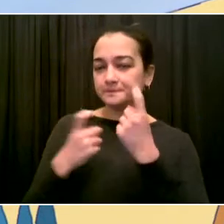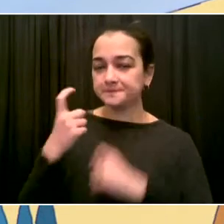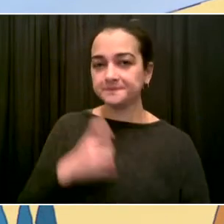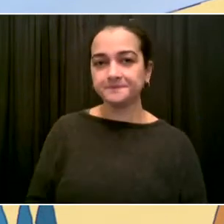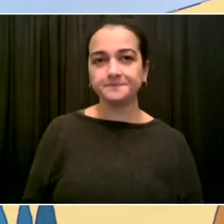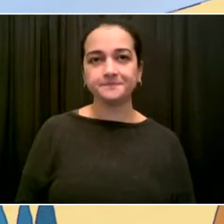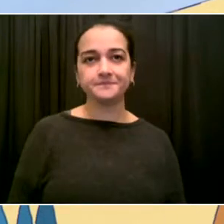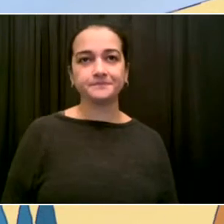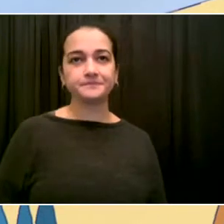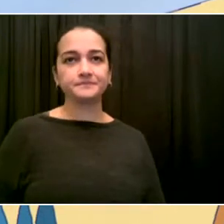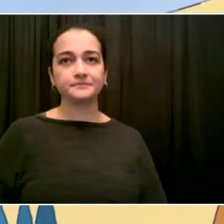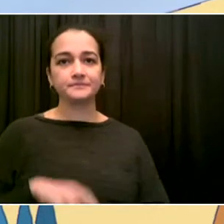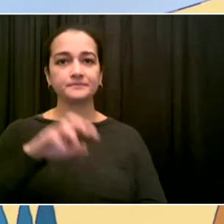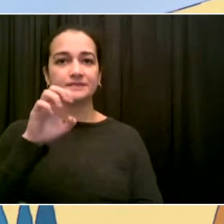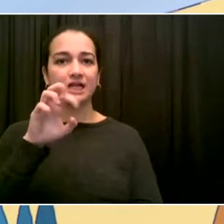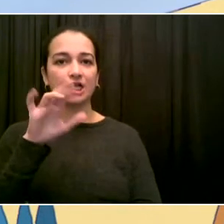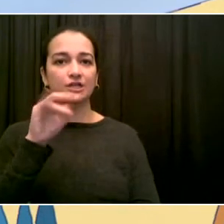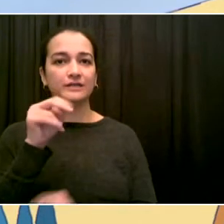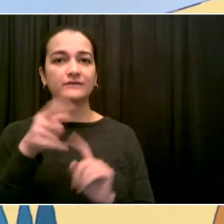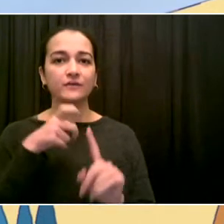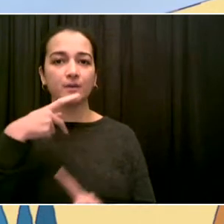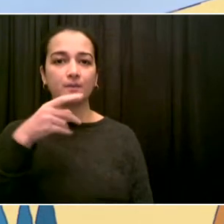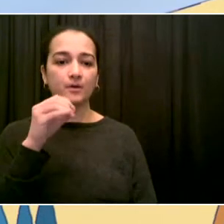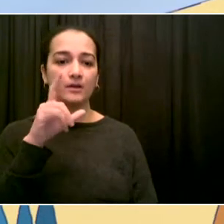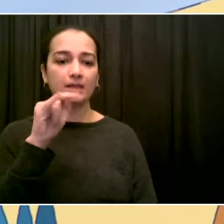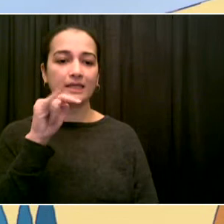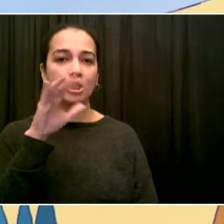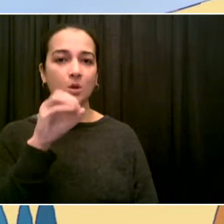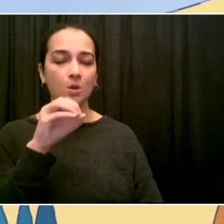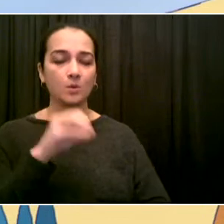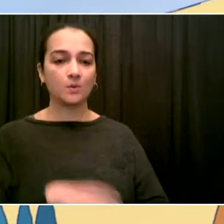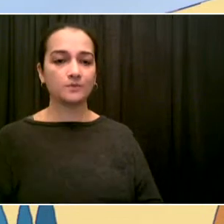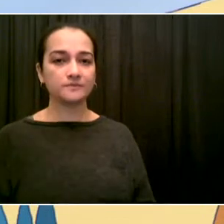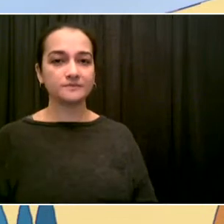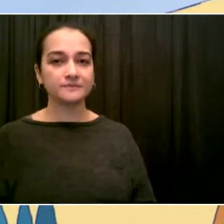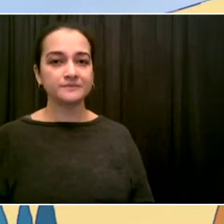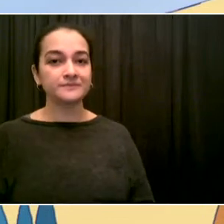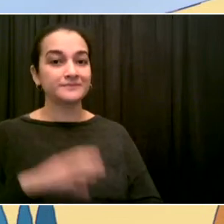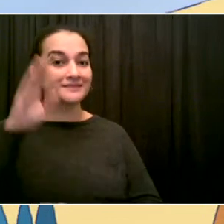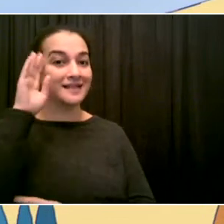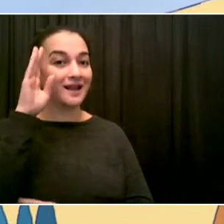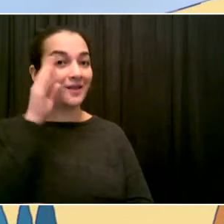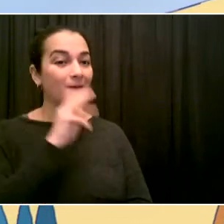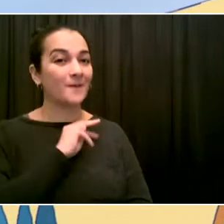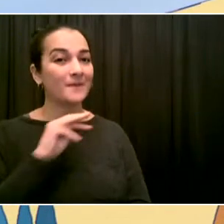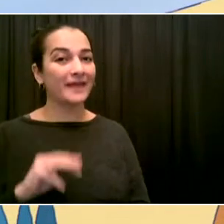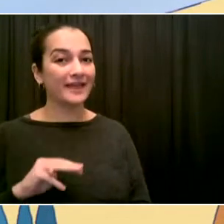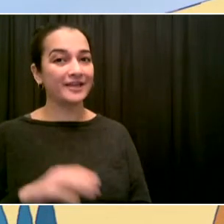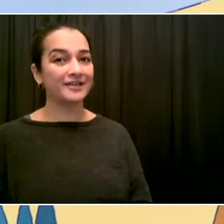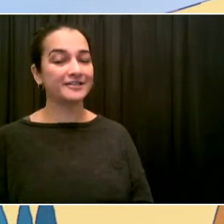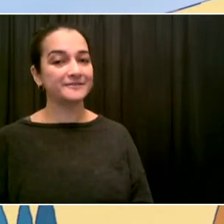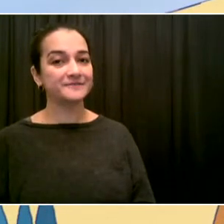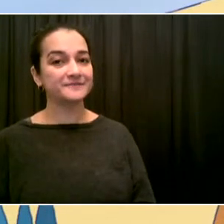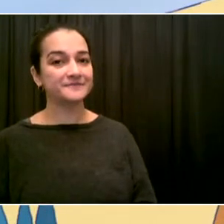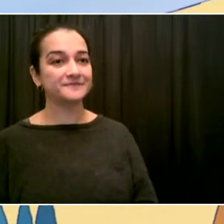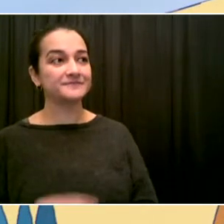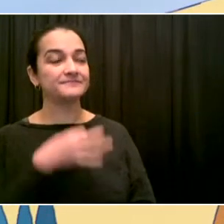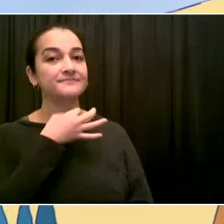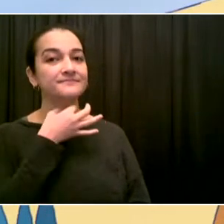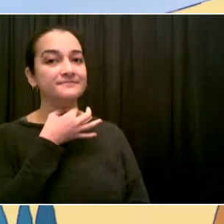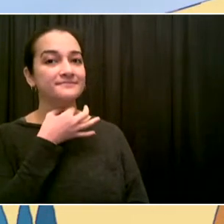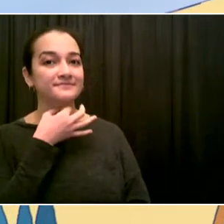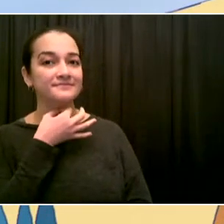Hi, Mr. Mayor. I wanted to ask, do you have any data with regards to the booster shots on how much they